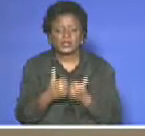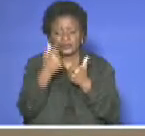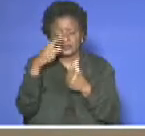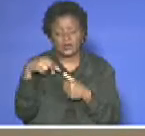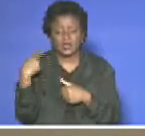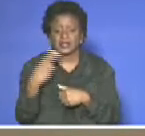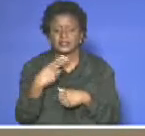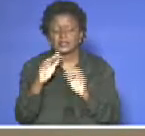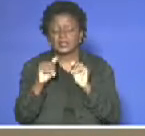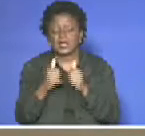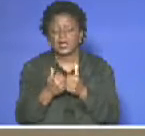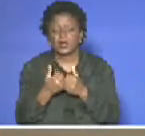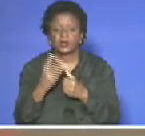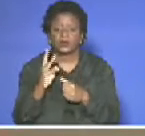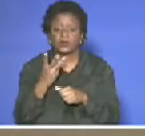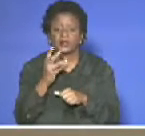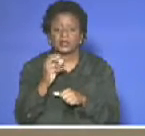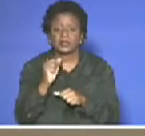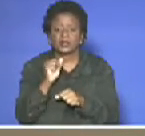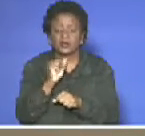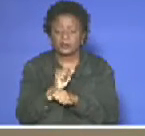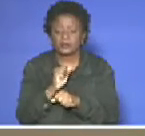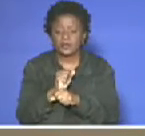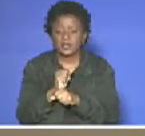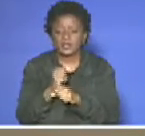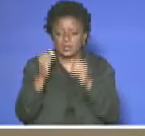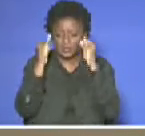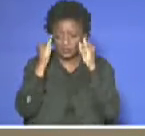we actually operate the instructional program,